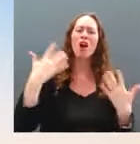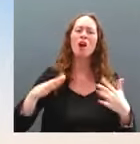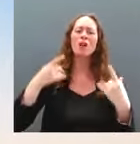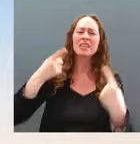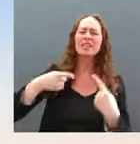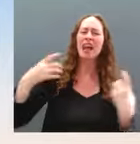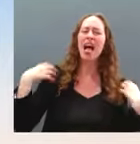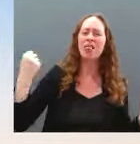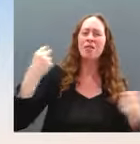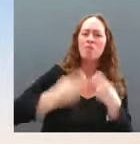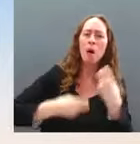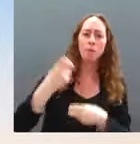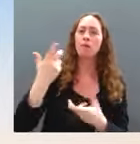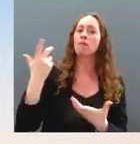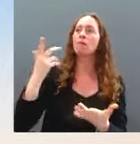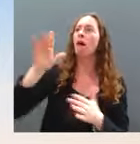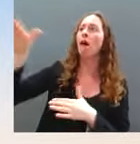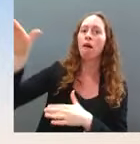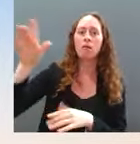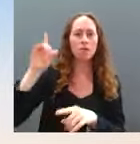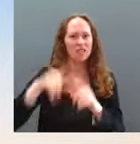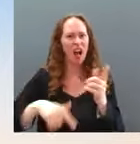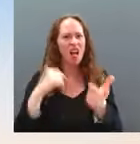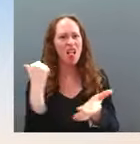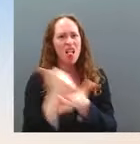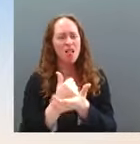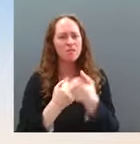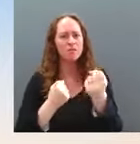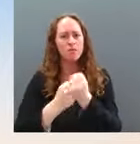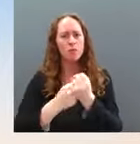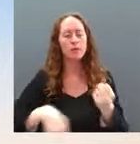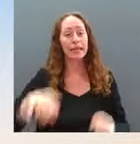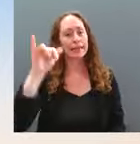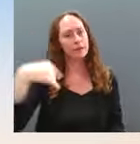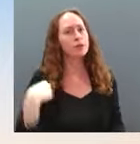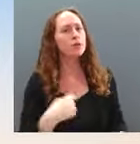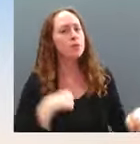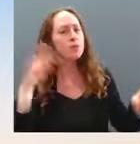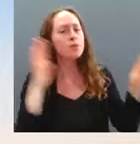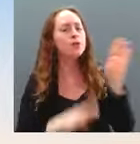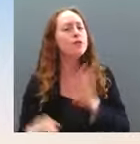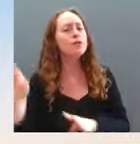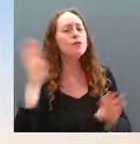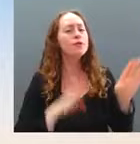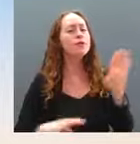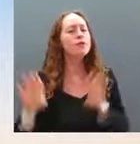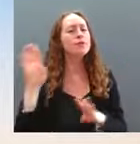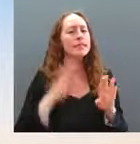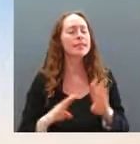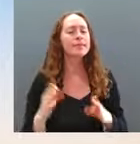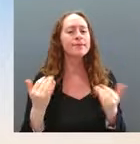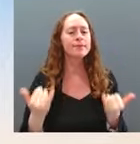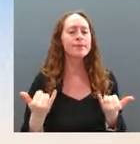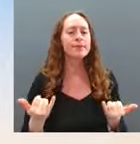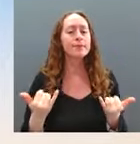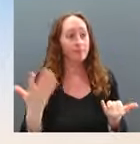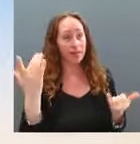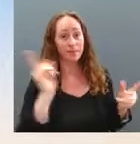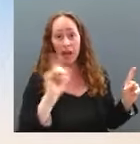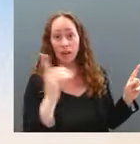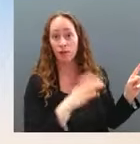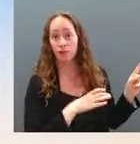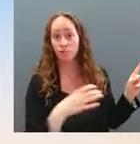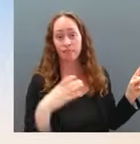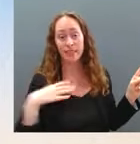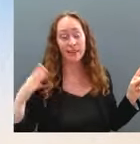of how we're planning, that is our greatest, biggest concern at this point in time. Thanks. And just one more on the news of the day. Sure. You just talked about how